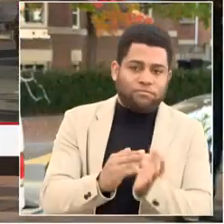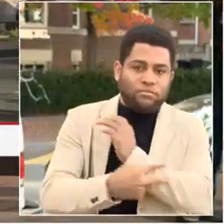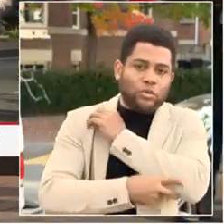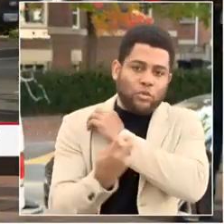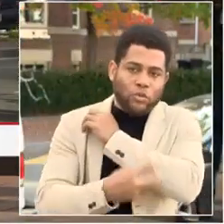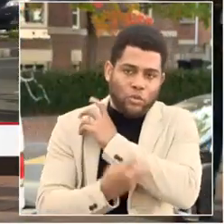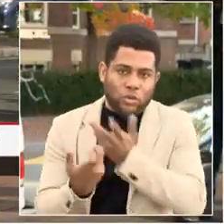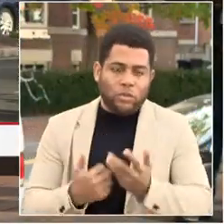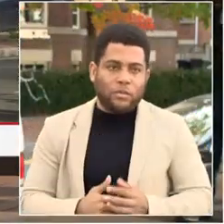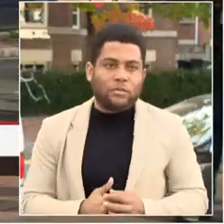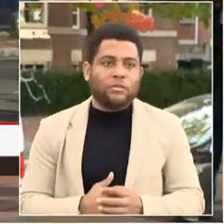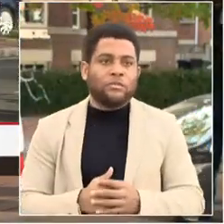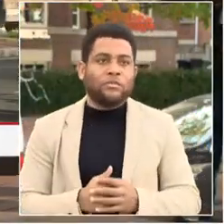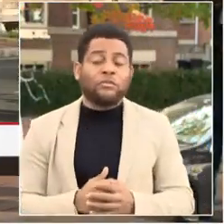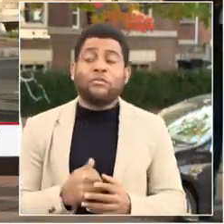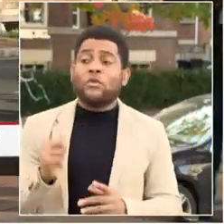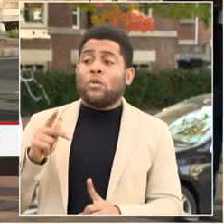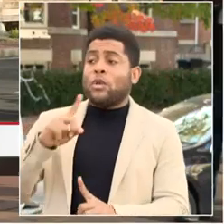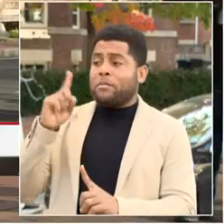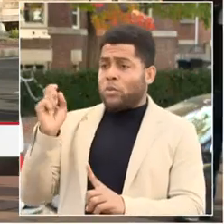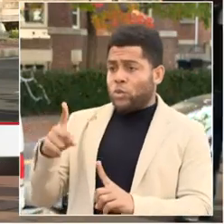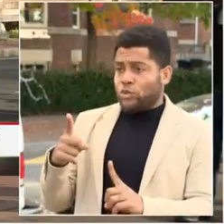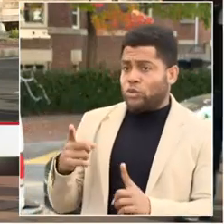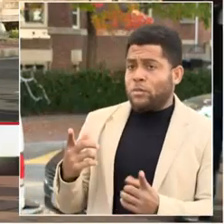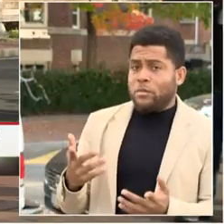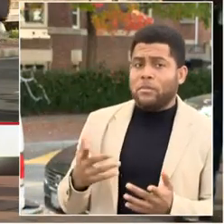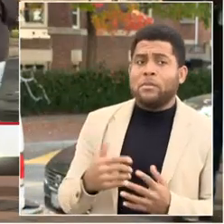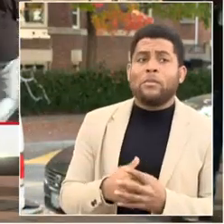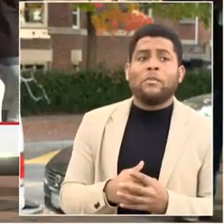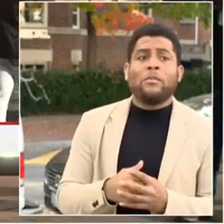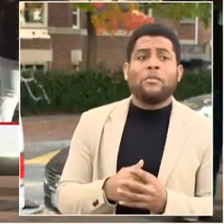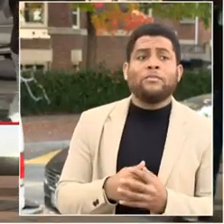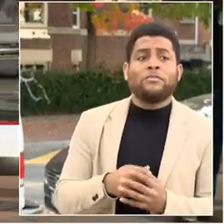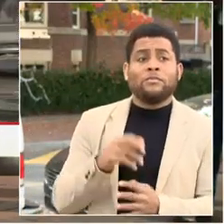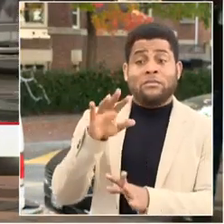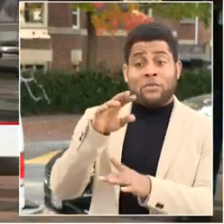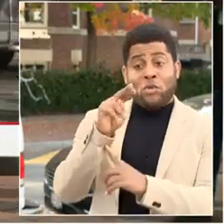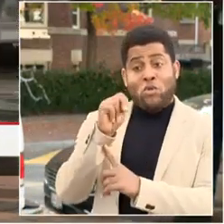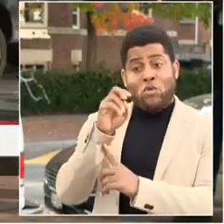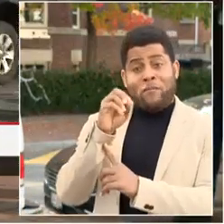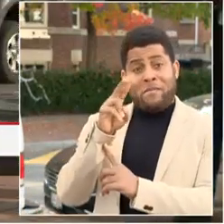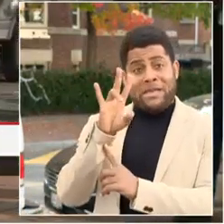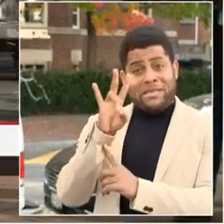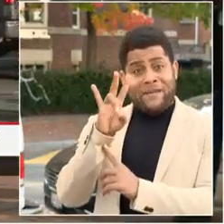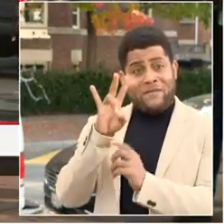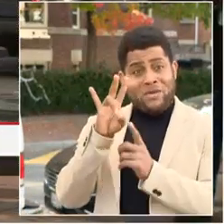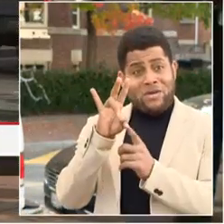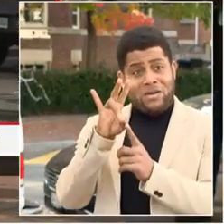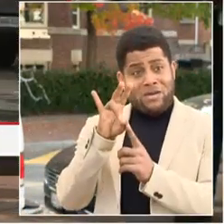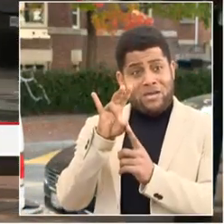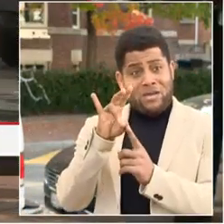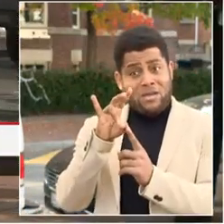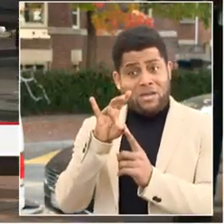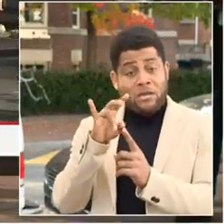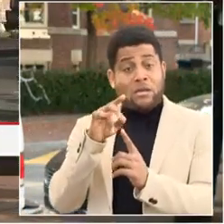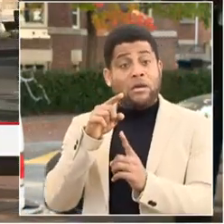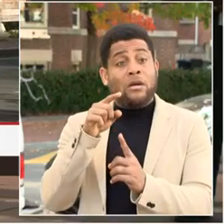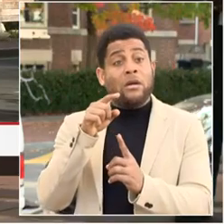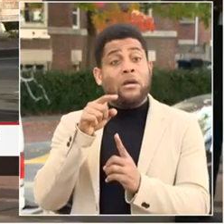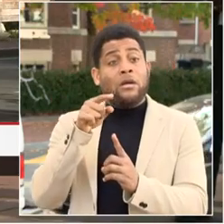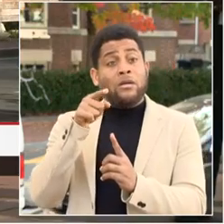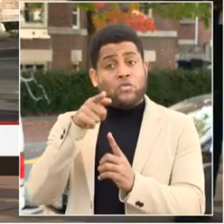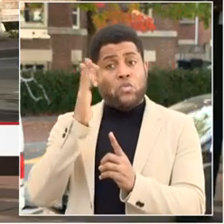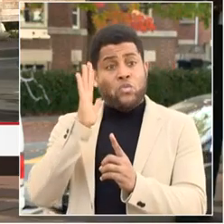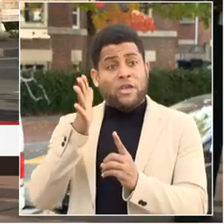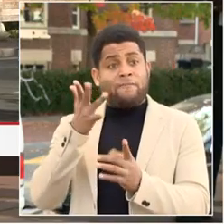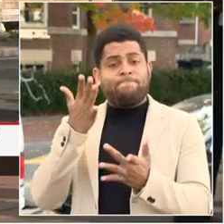council on November 7th, what's the biggest accomplishment you can bring to them during that hearing? I think the biggest accomplishment is our ability